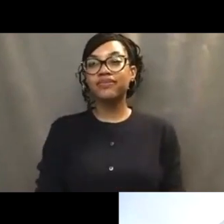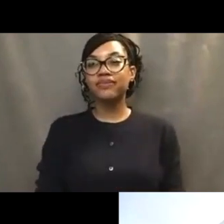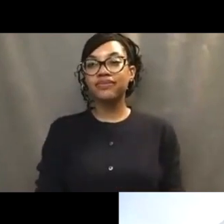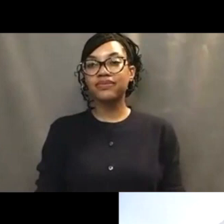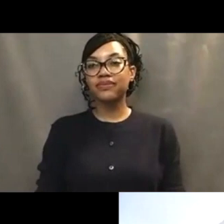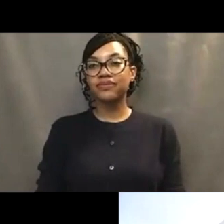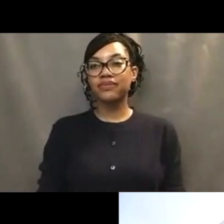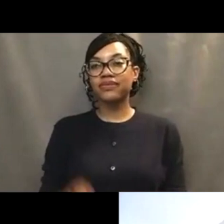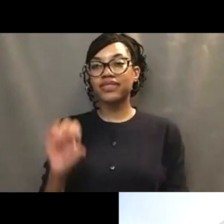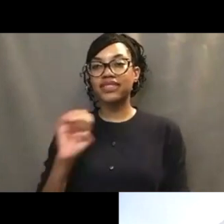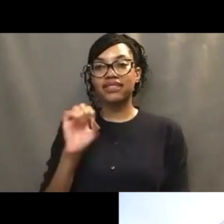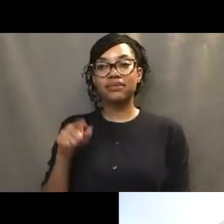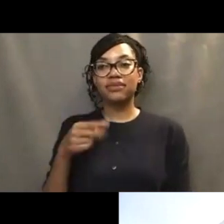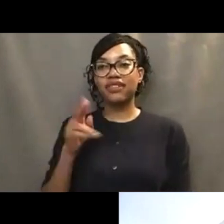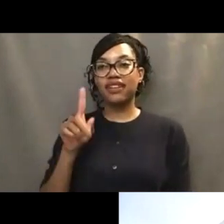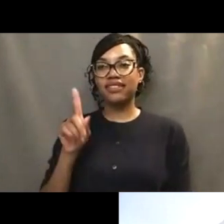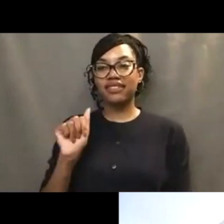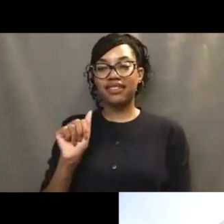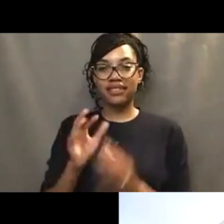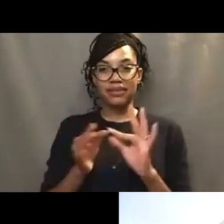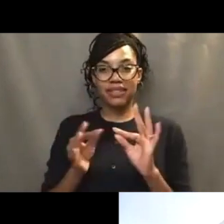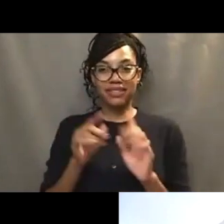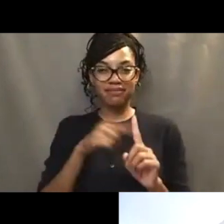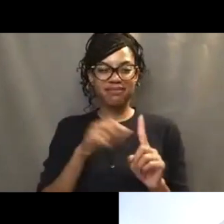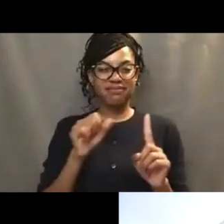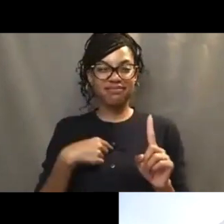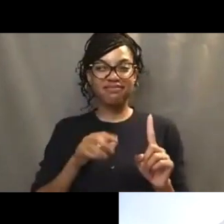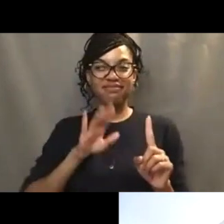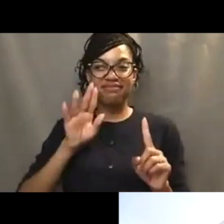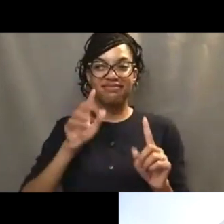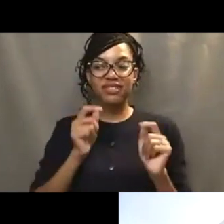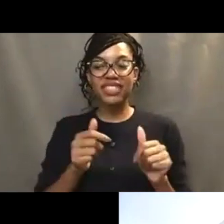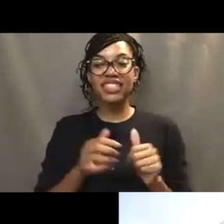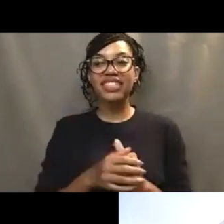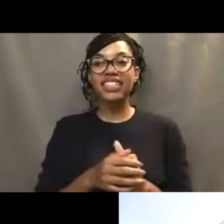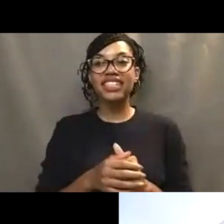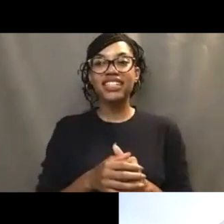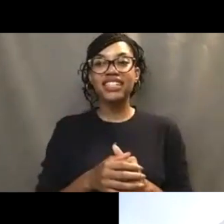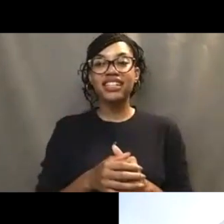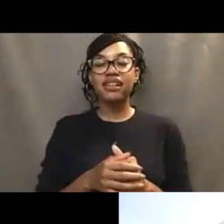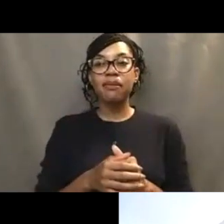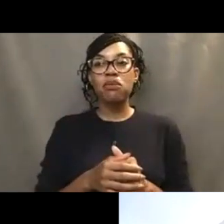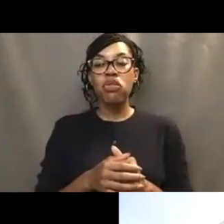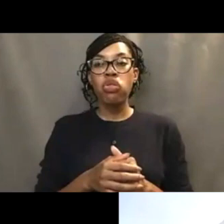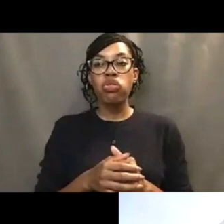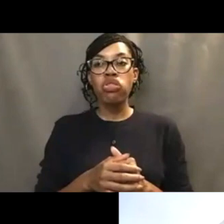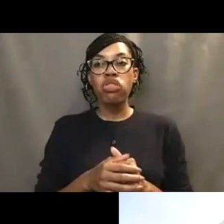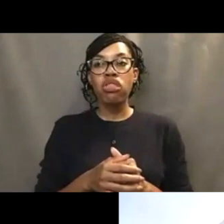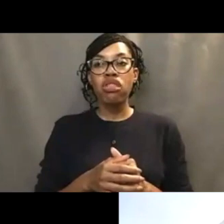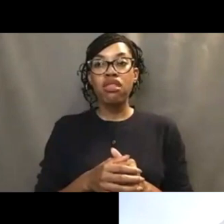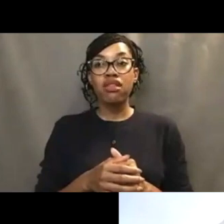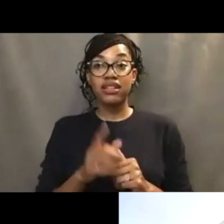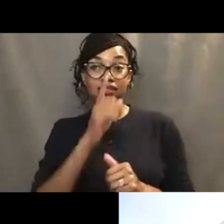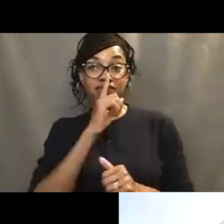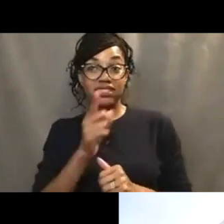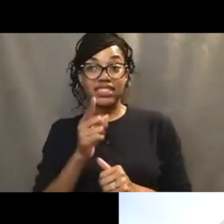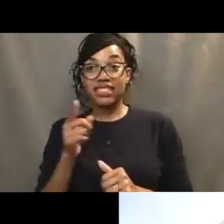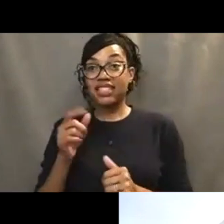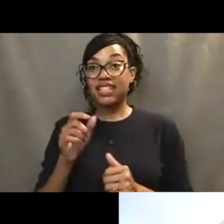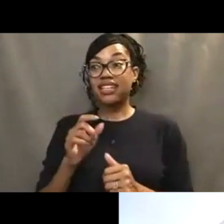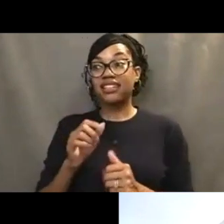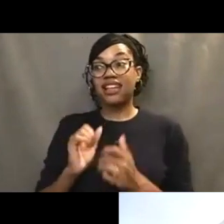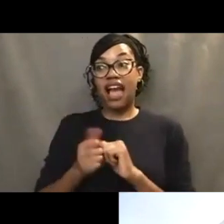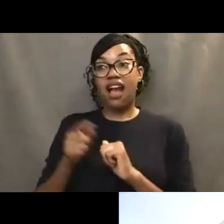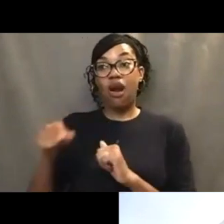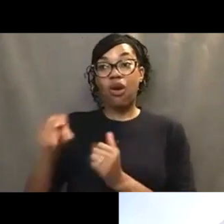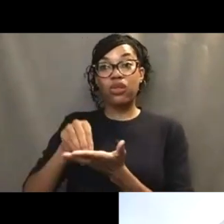I can jump in really quick. I think I want to ask, like, how are the students engaging us? Like, because